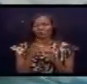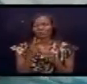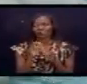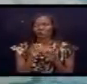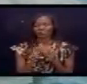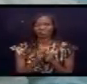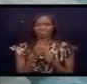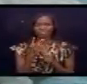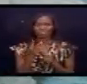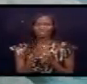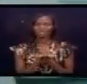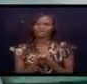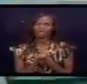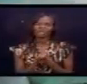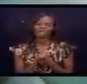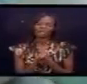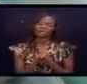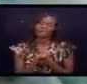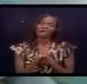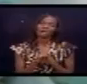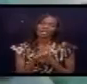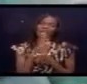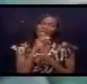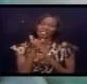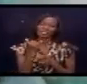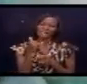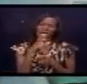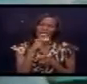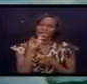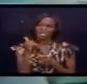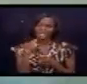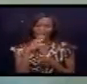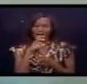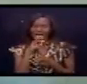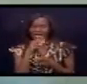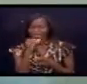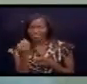boys and young men aged 15 to 24.